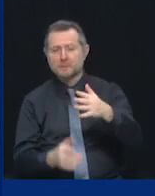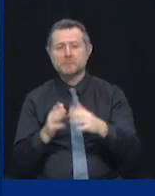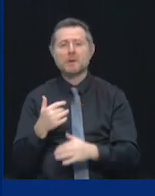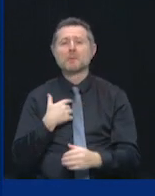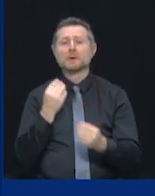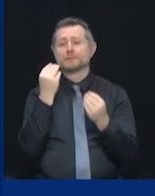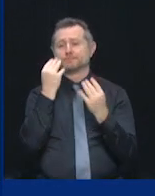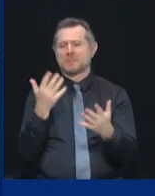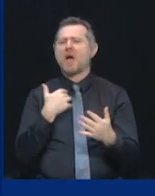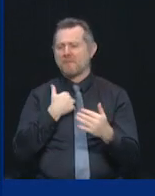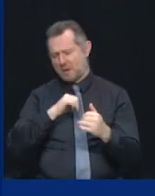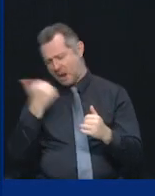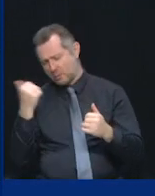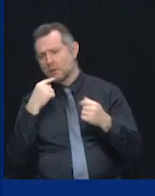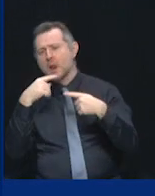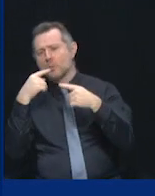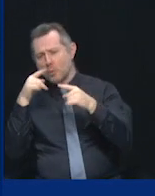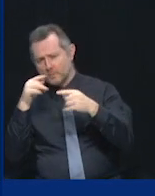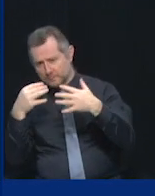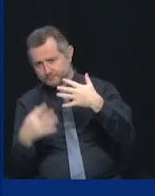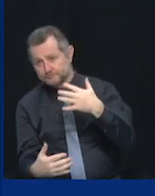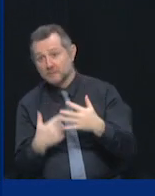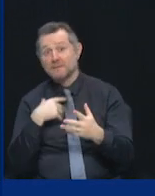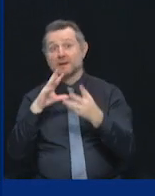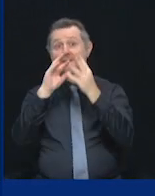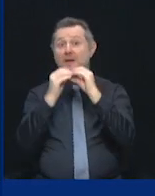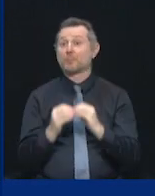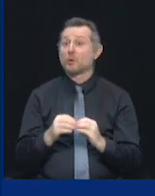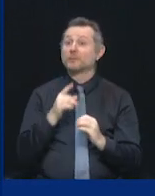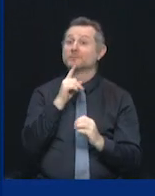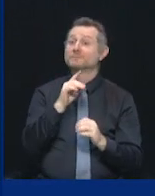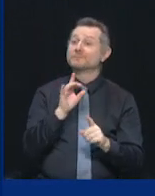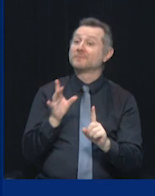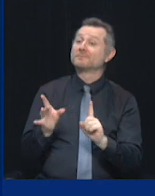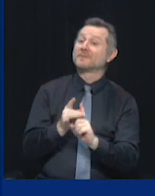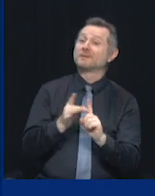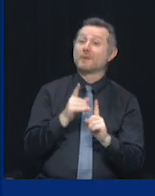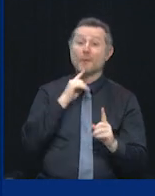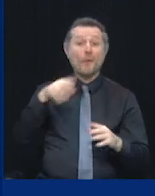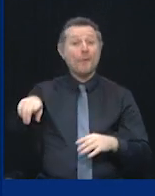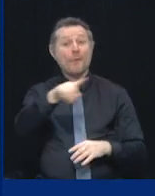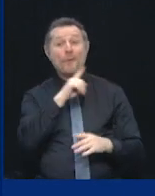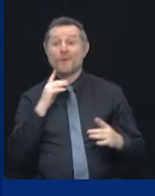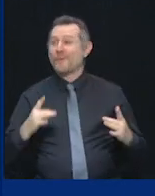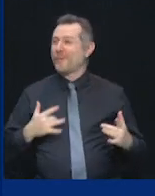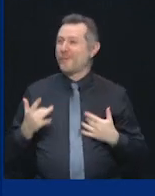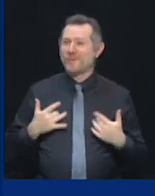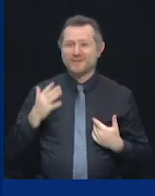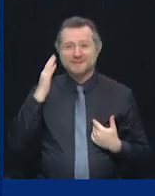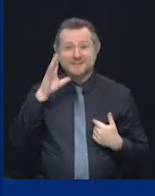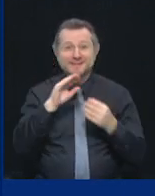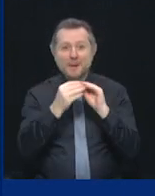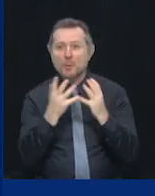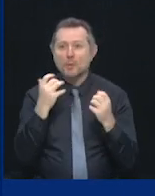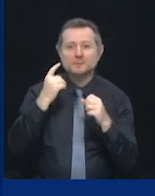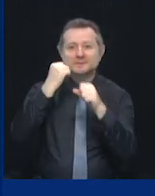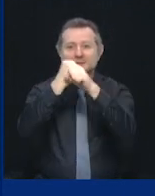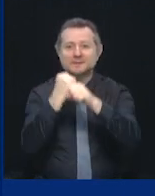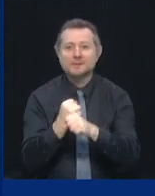today. Watch the numbers. I know you all get up first thing in the morning and go to the website and check the